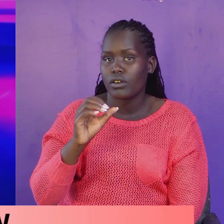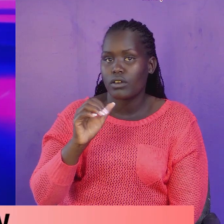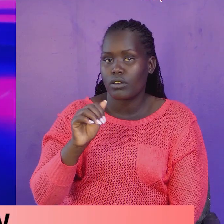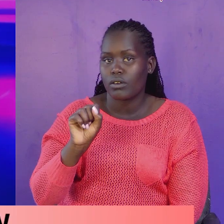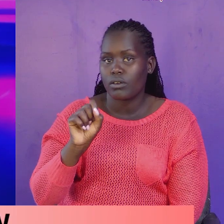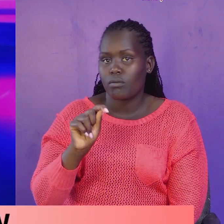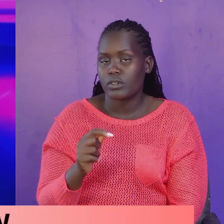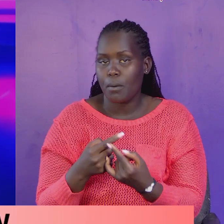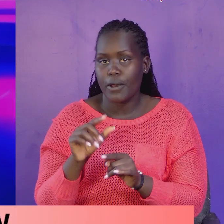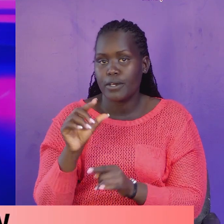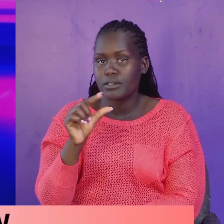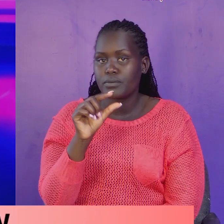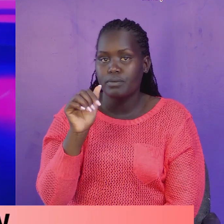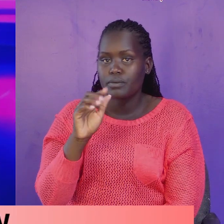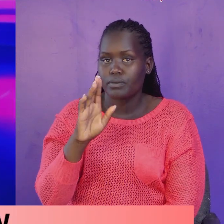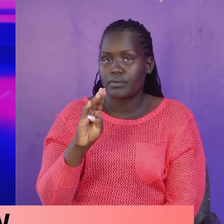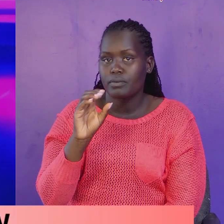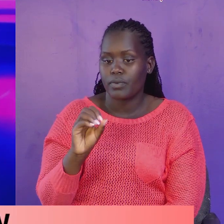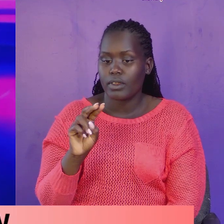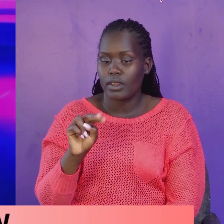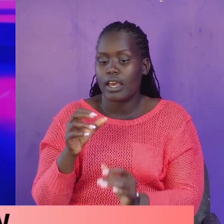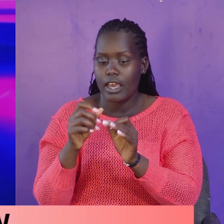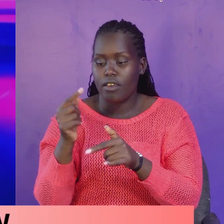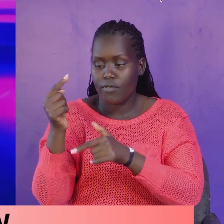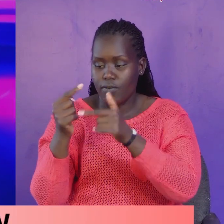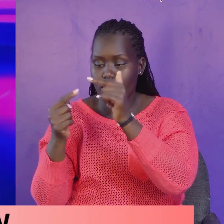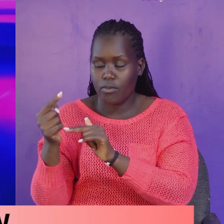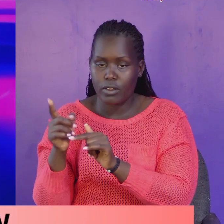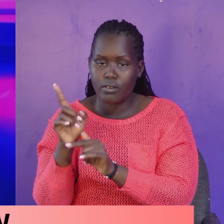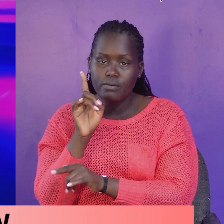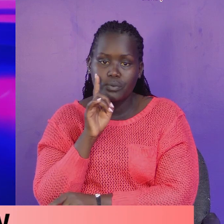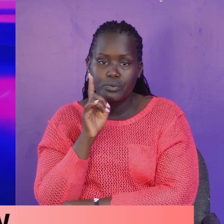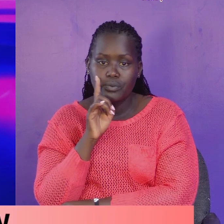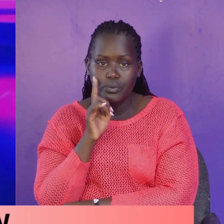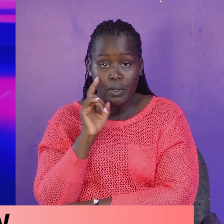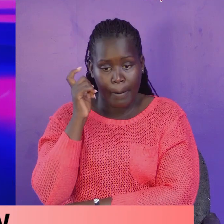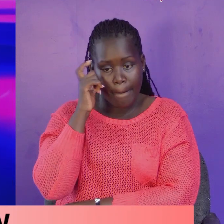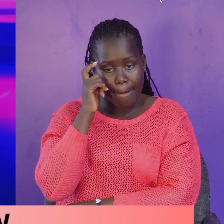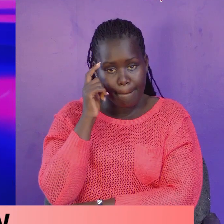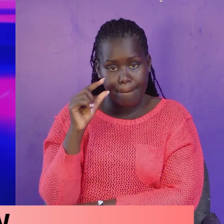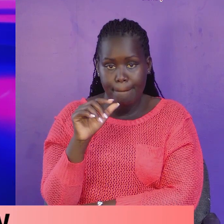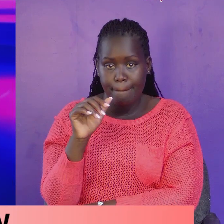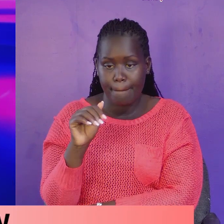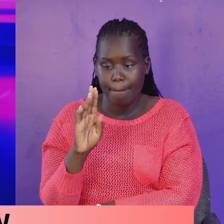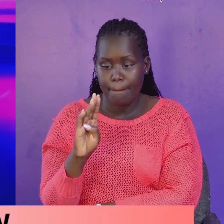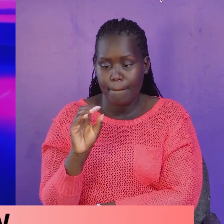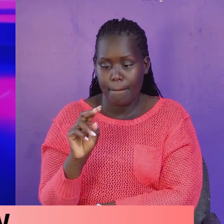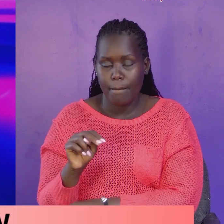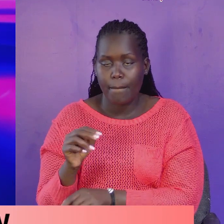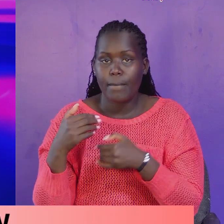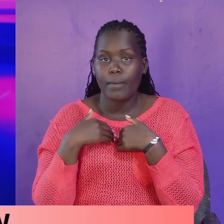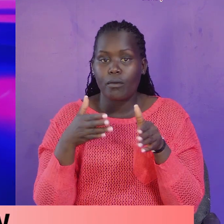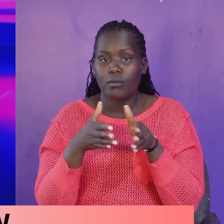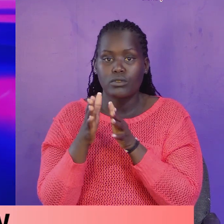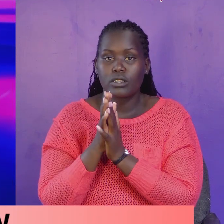Gabon, even if Ivory Coast wins tomorrow, I think Gabon also have a chance because they can